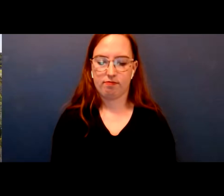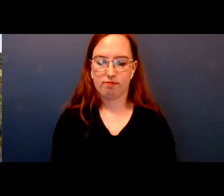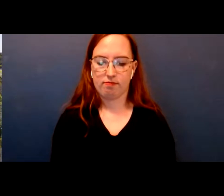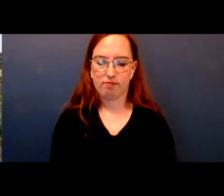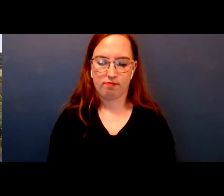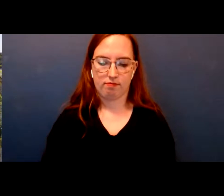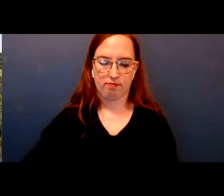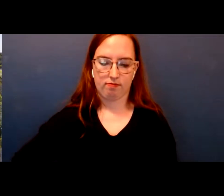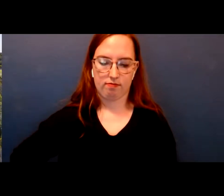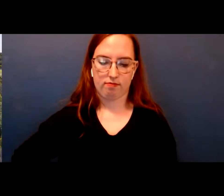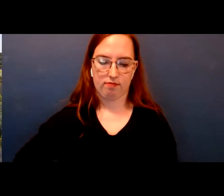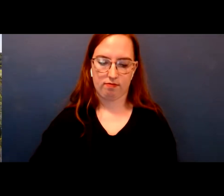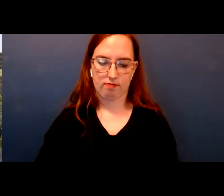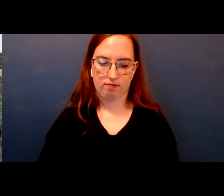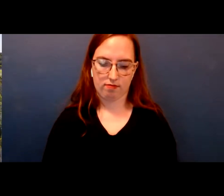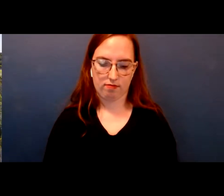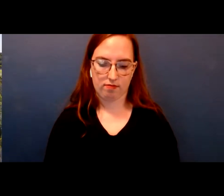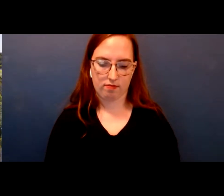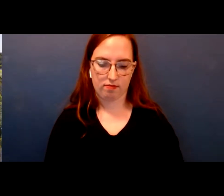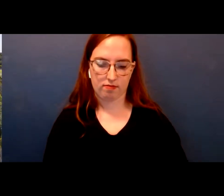Thanks, Claire.